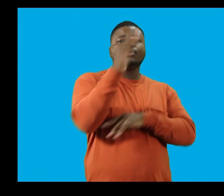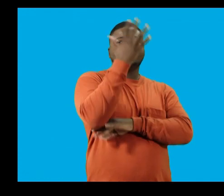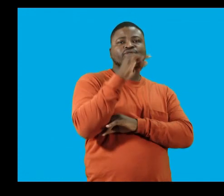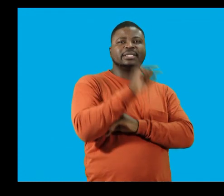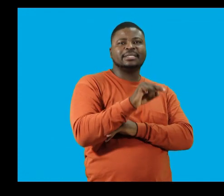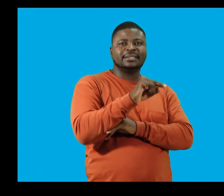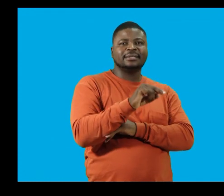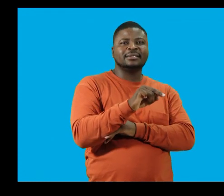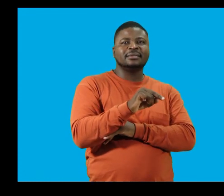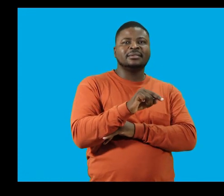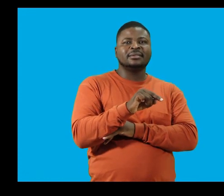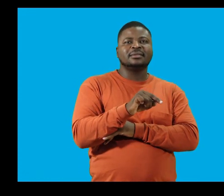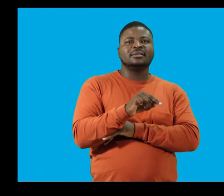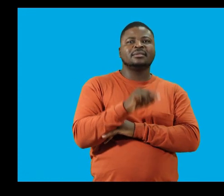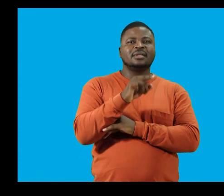a